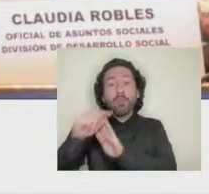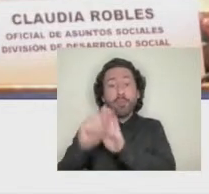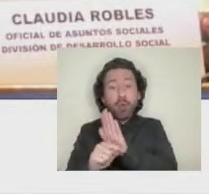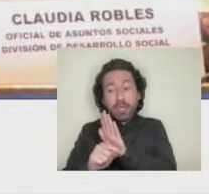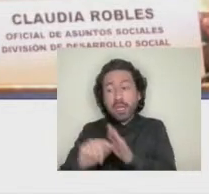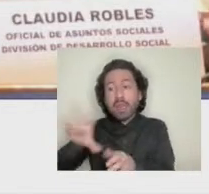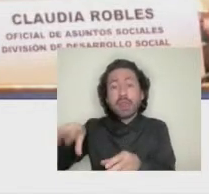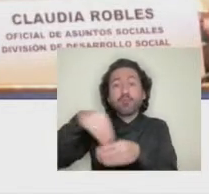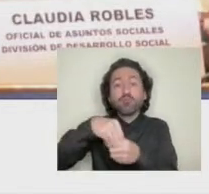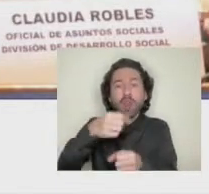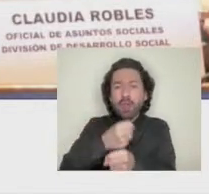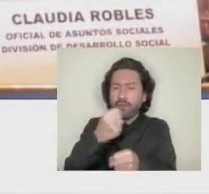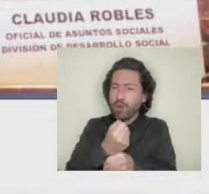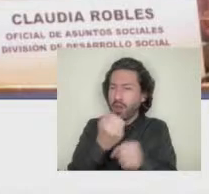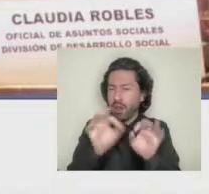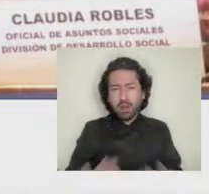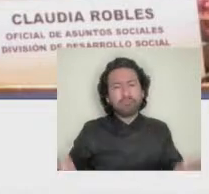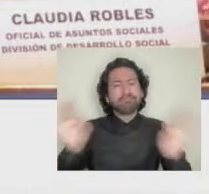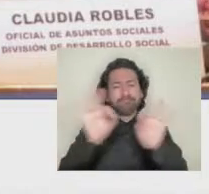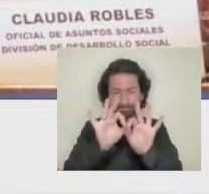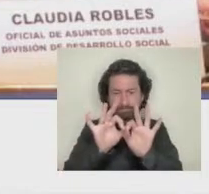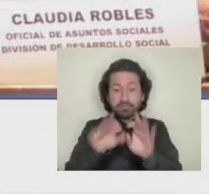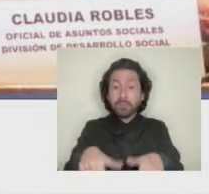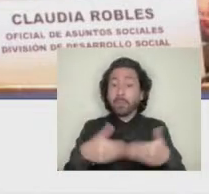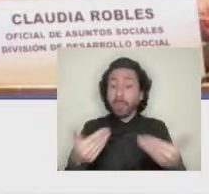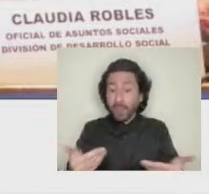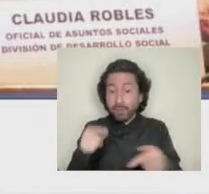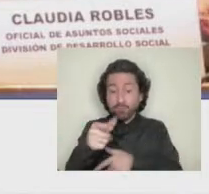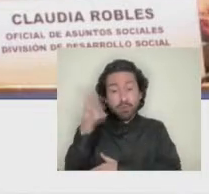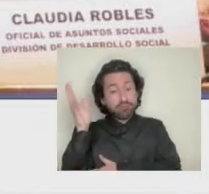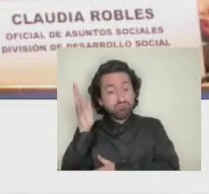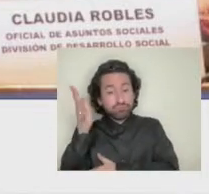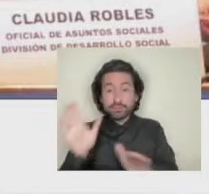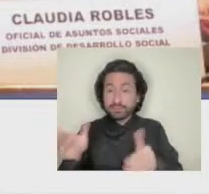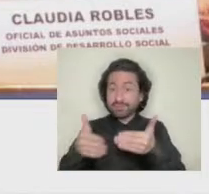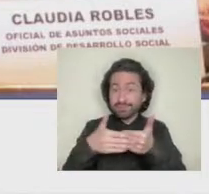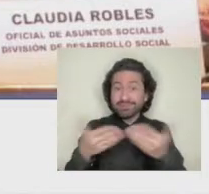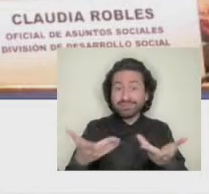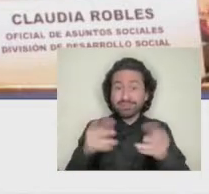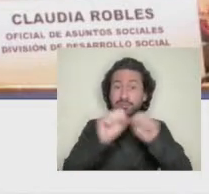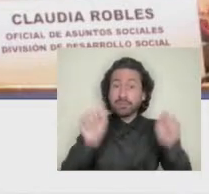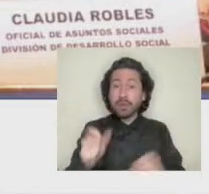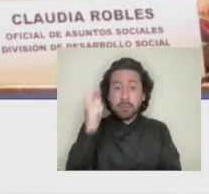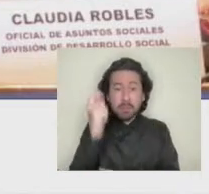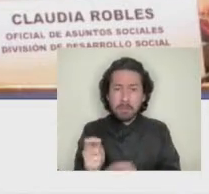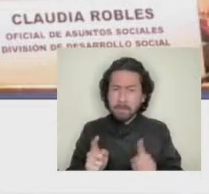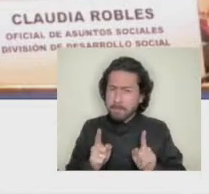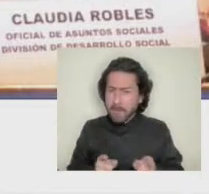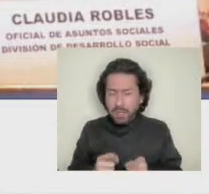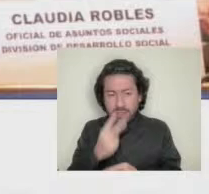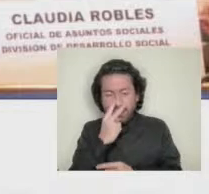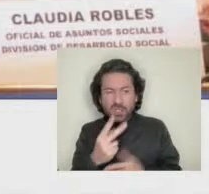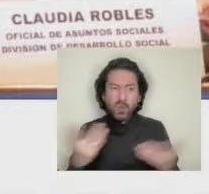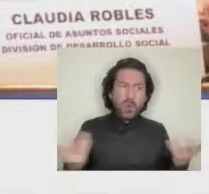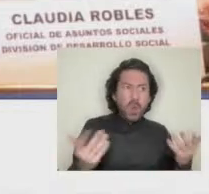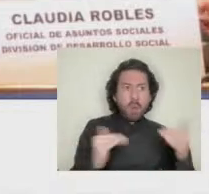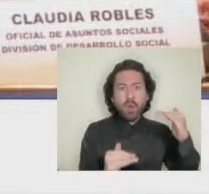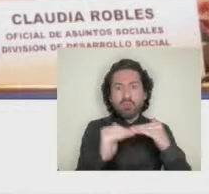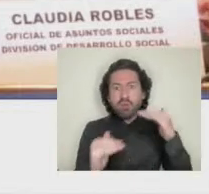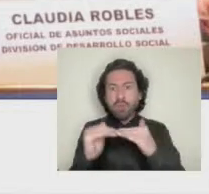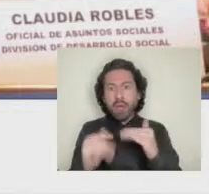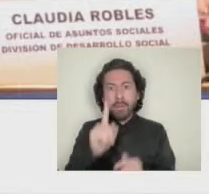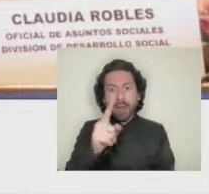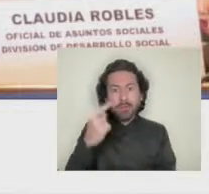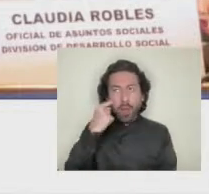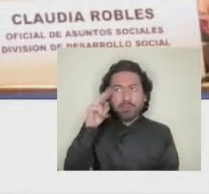incomes and therefore with labor inclusion, that's key. So to close, pension systems should face